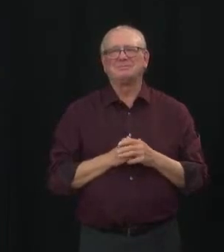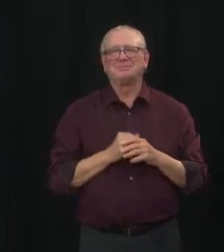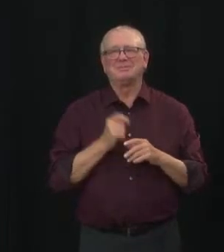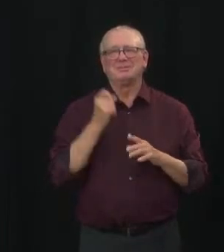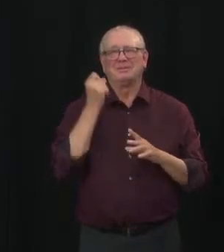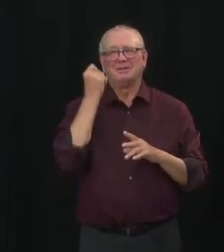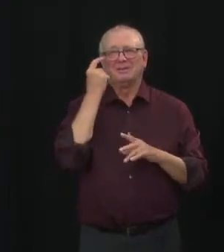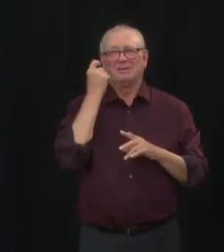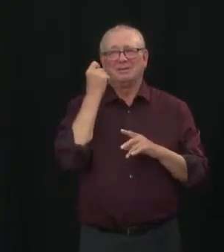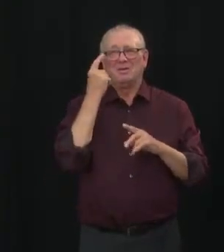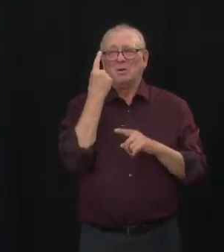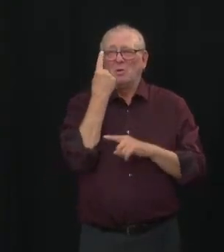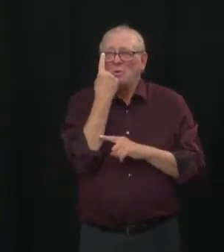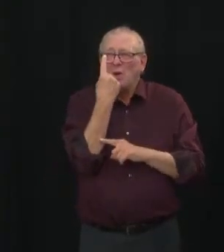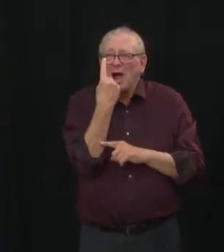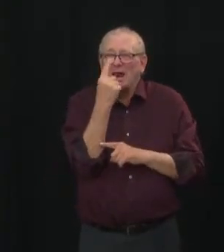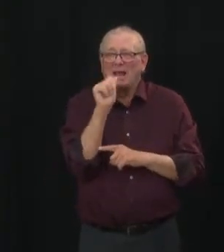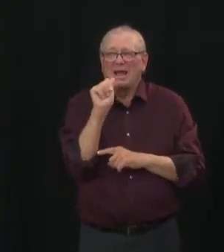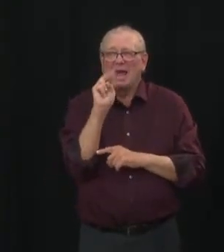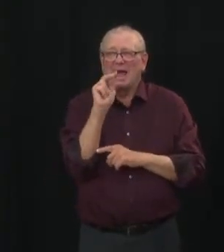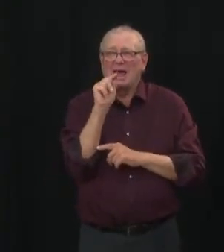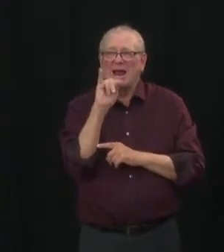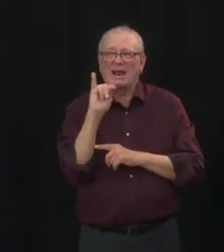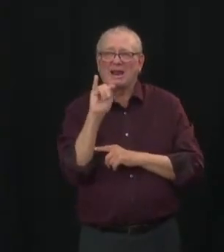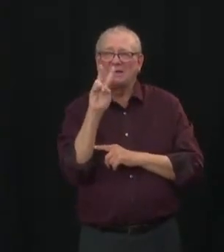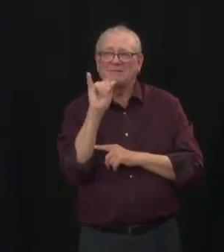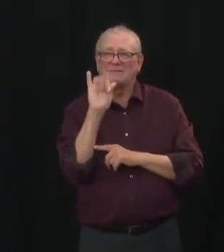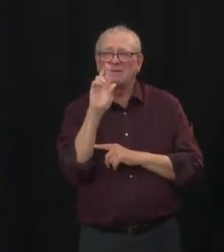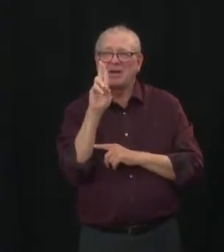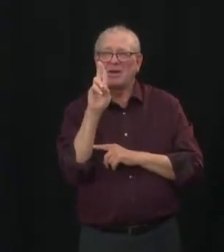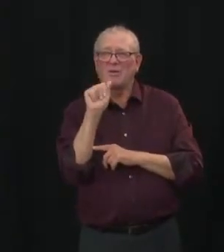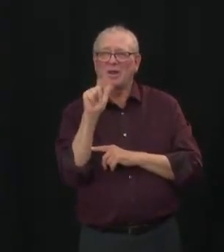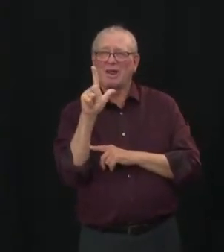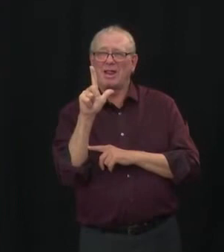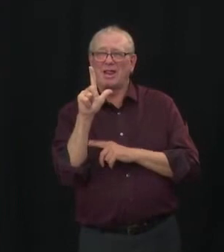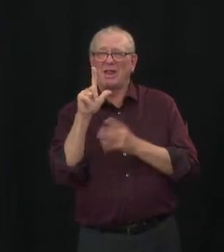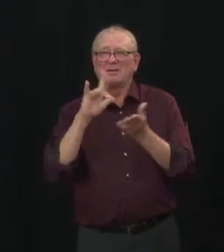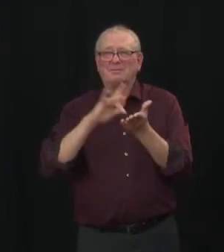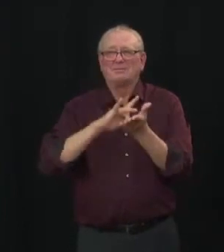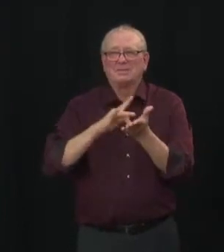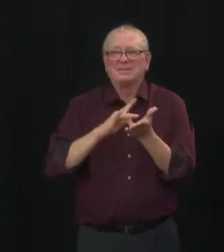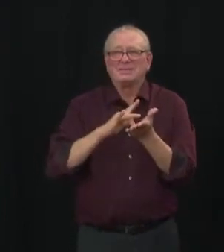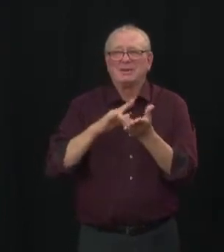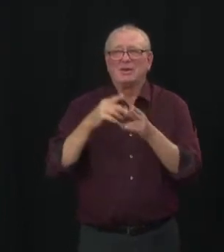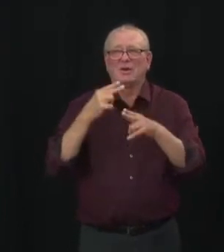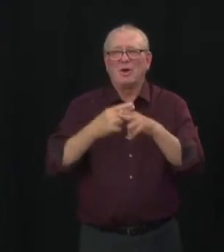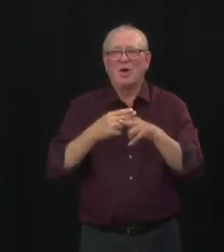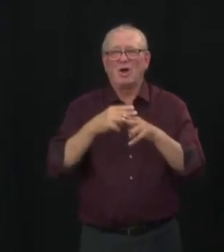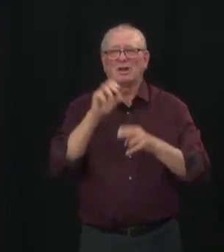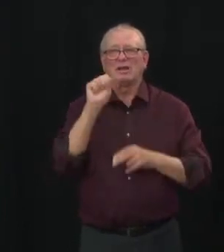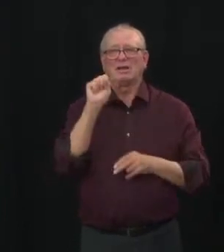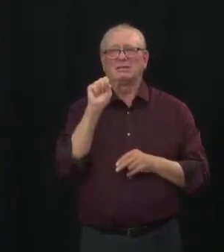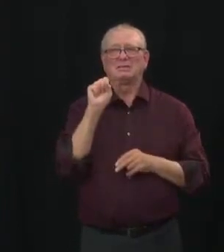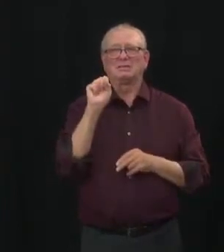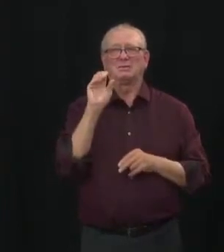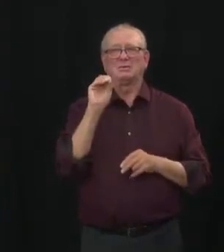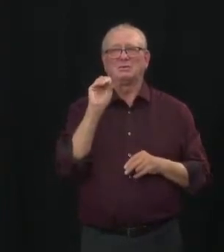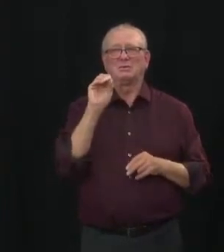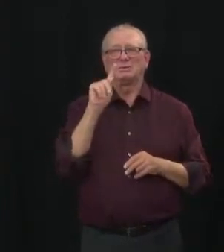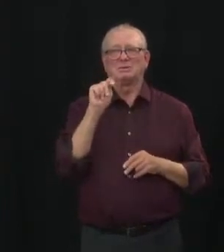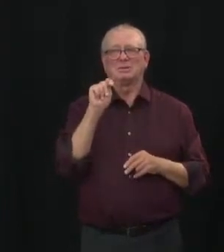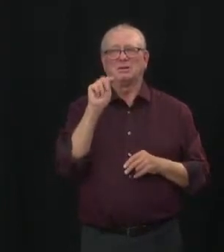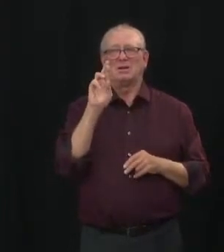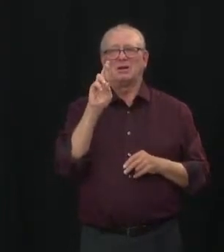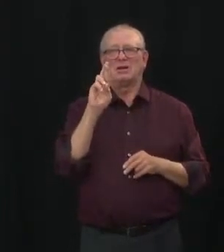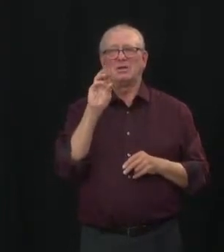Alberta. Beginning today, we will be pausing the use of sotrovimab as a treatment for COVID-19. This